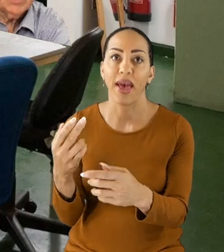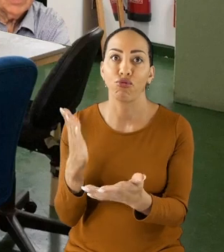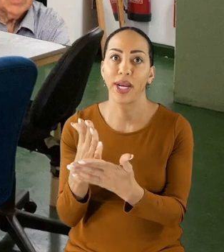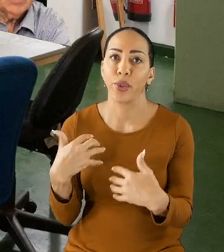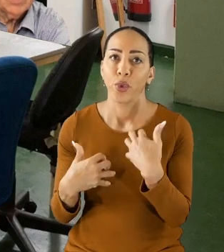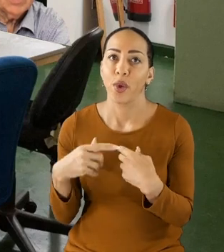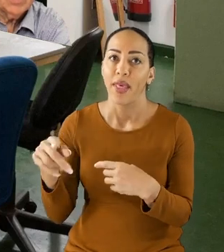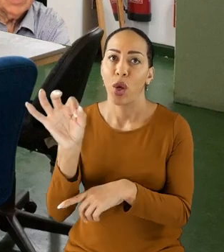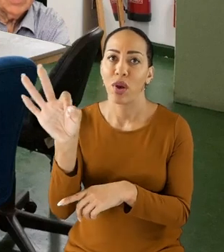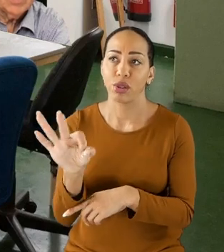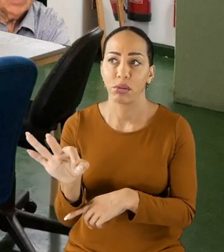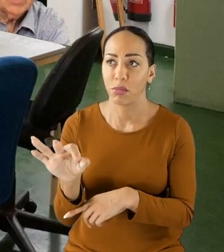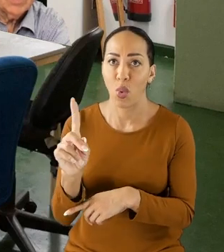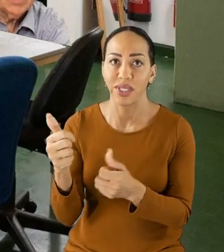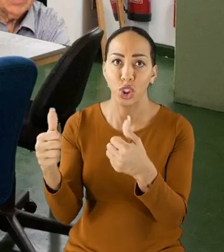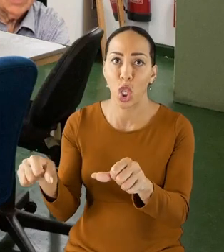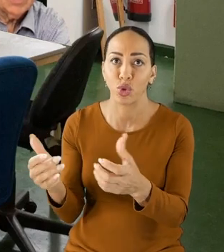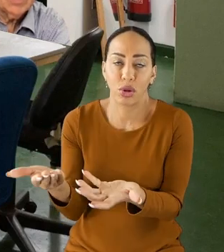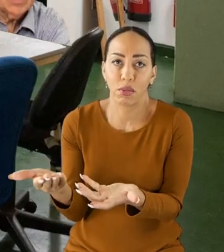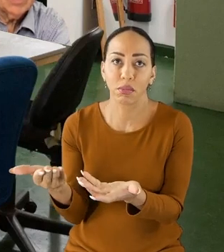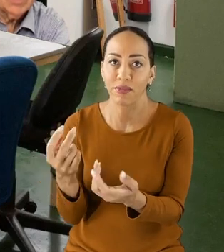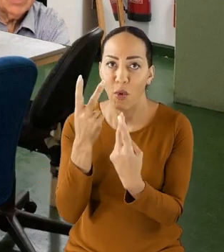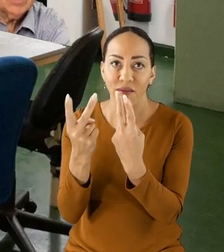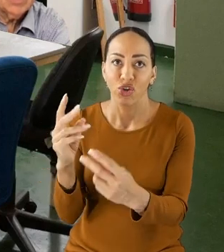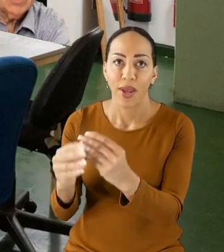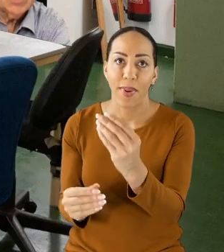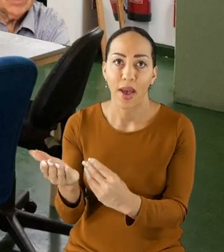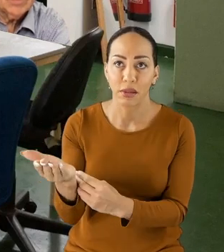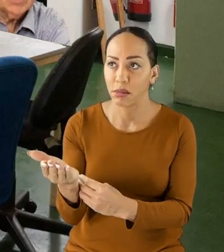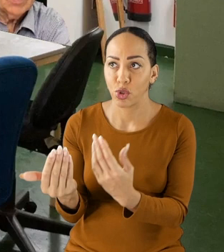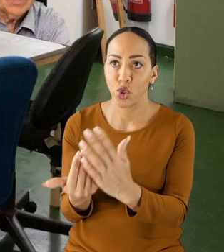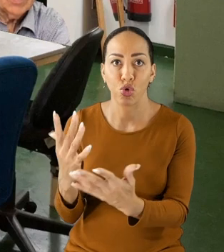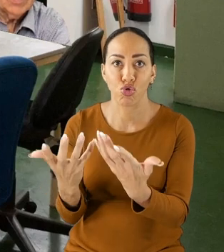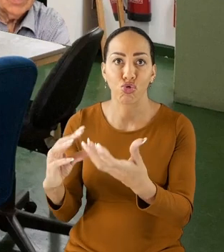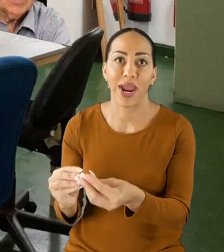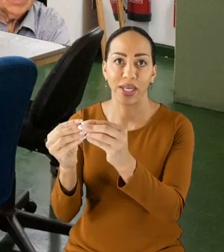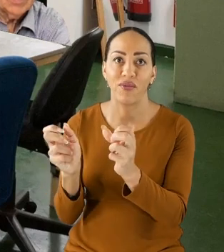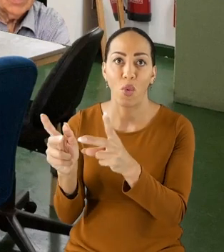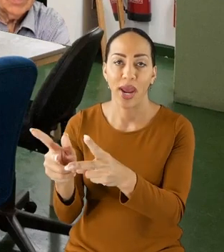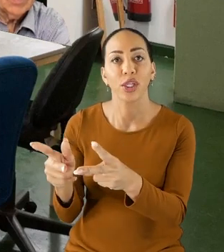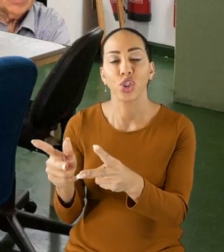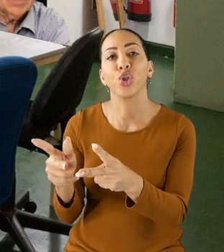that and that question as well, and how we find a solution or find new creative ways of doing that.